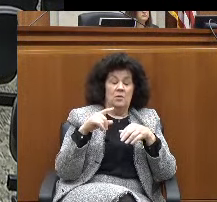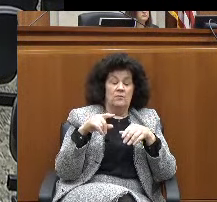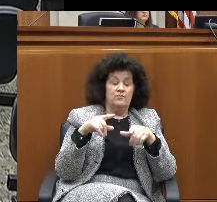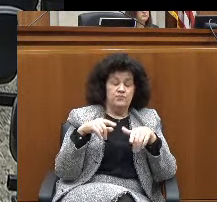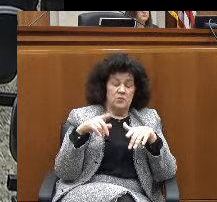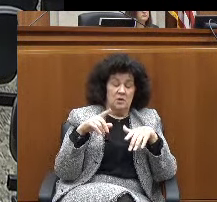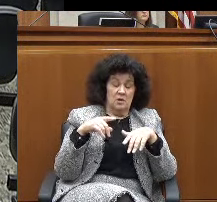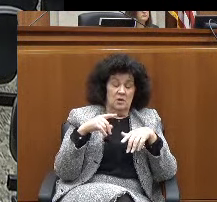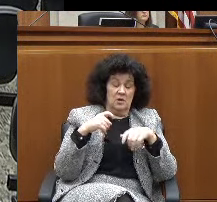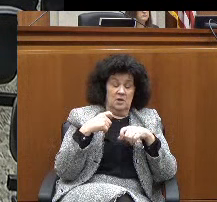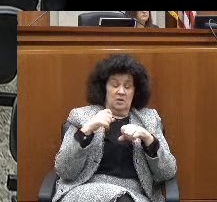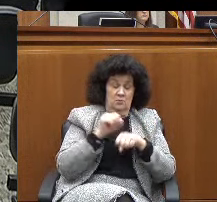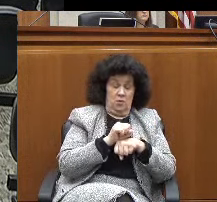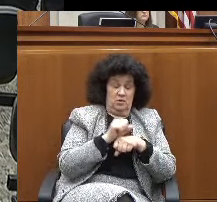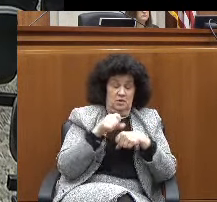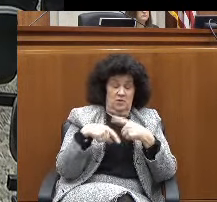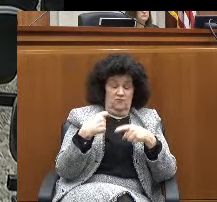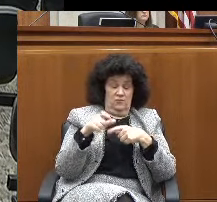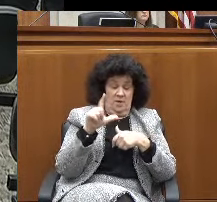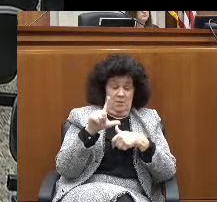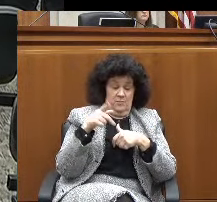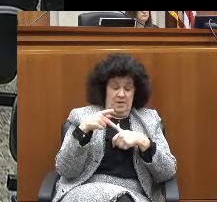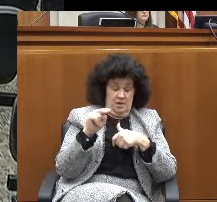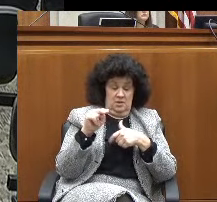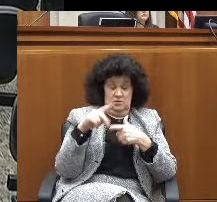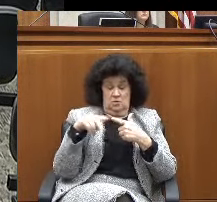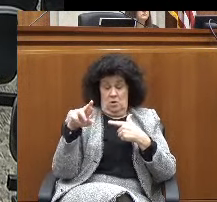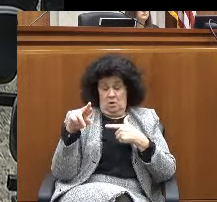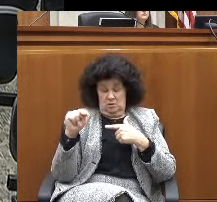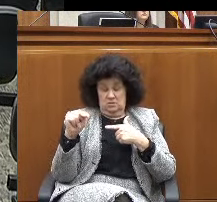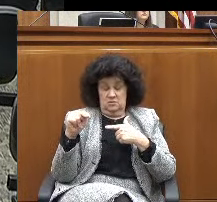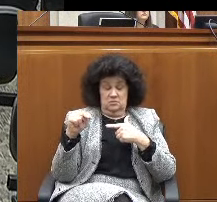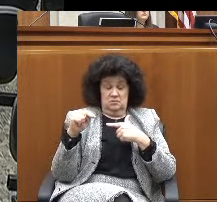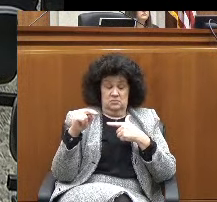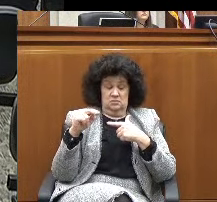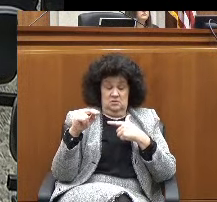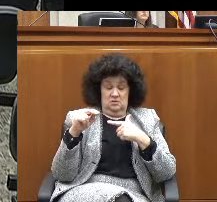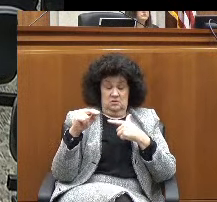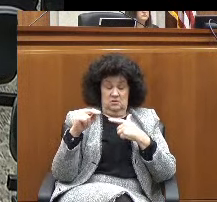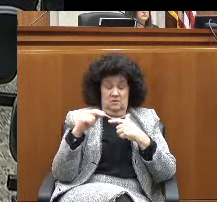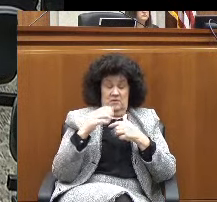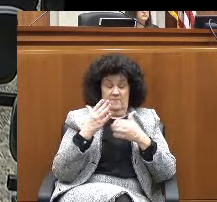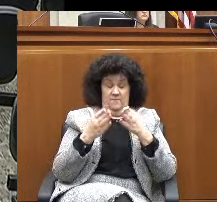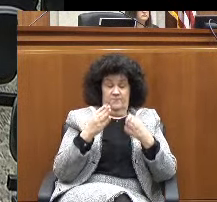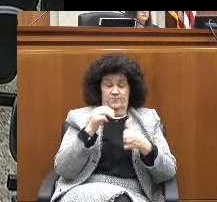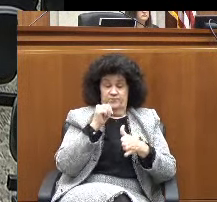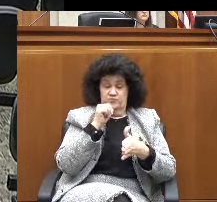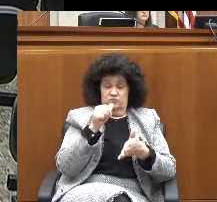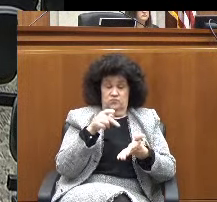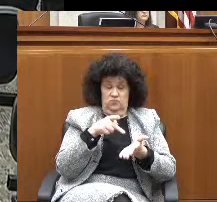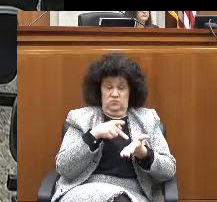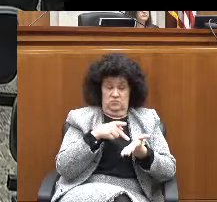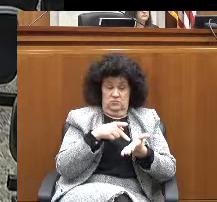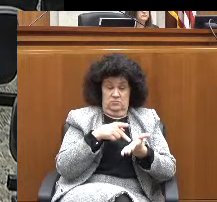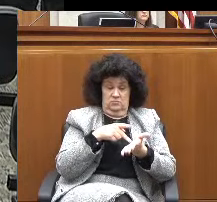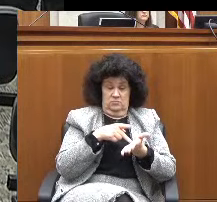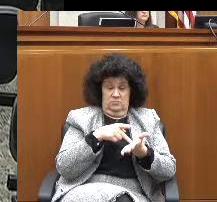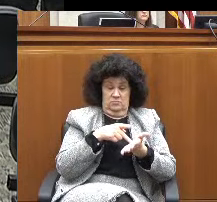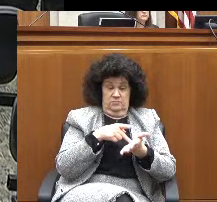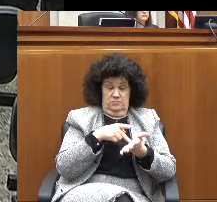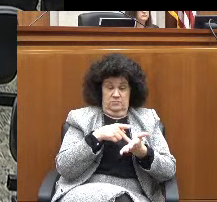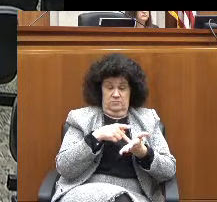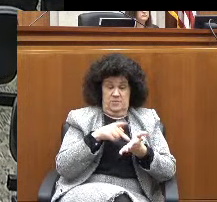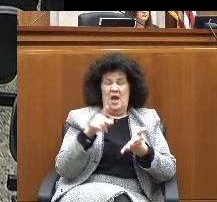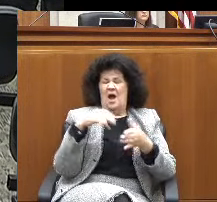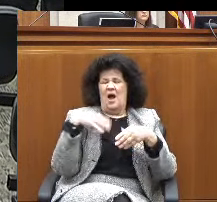an LPN to an RN, but might not be able to pay correctly or adequately for because of this 2-year requirement. I